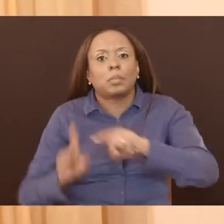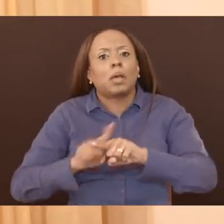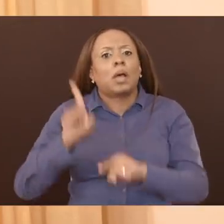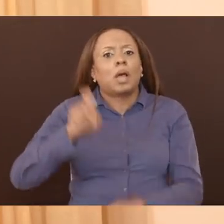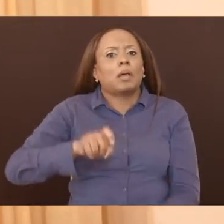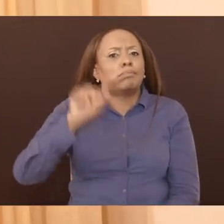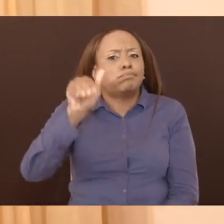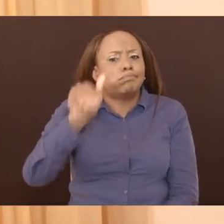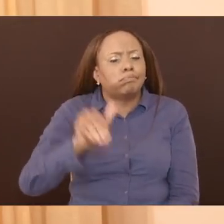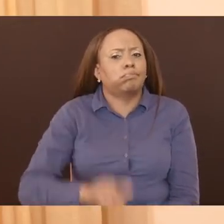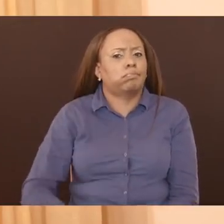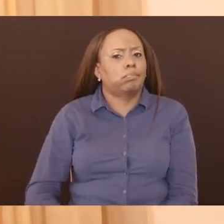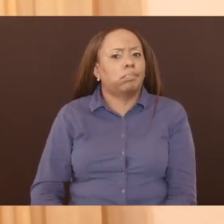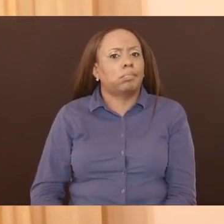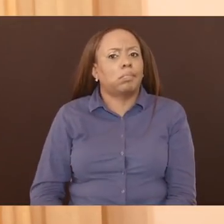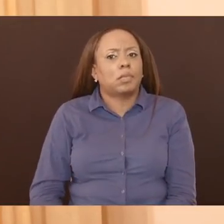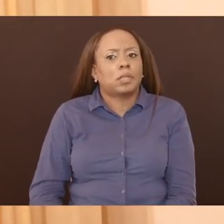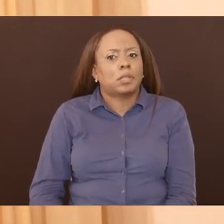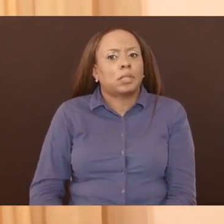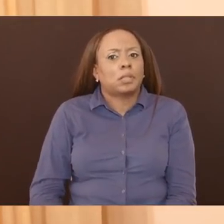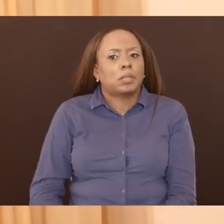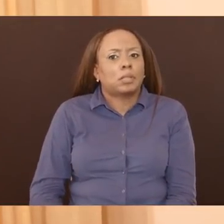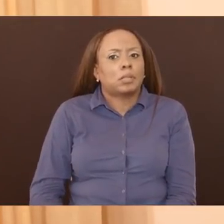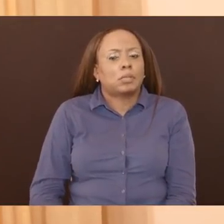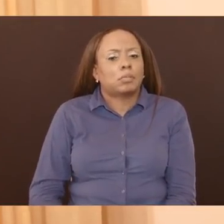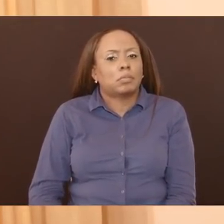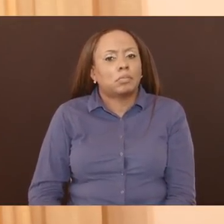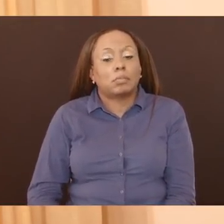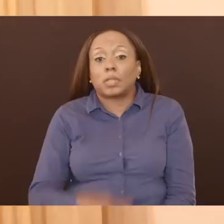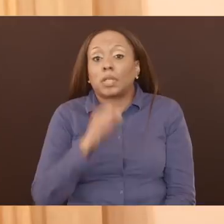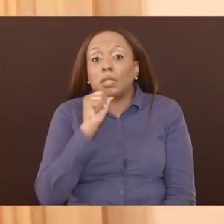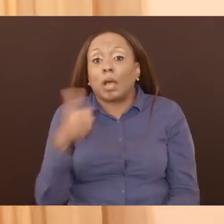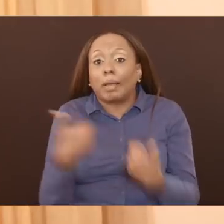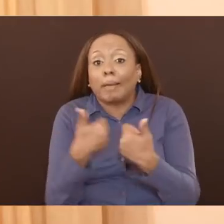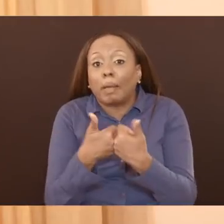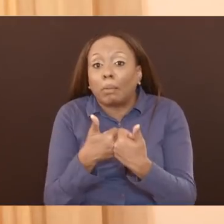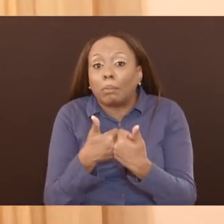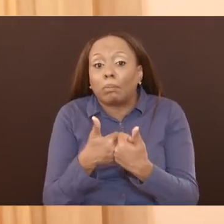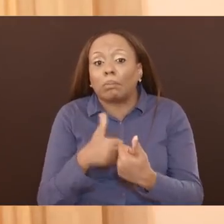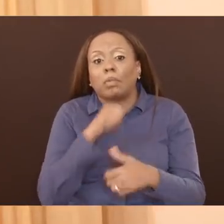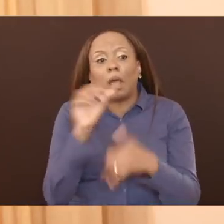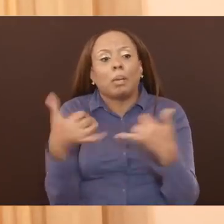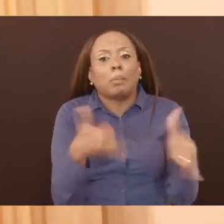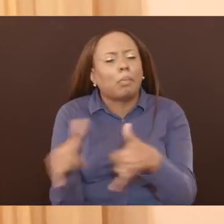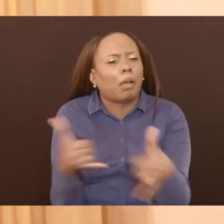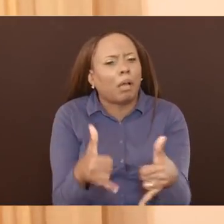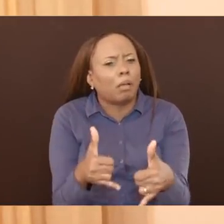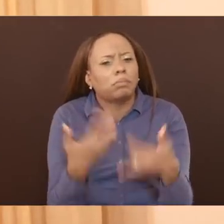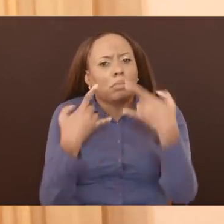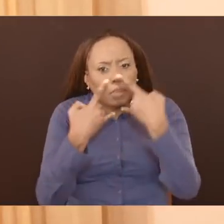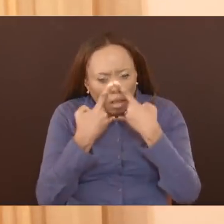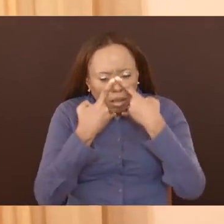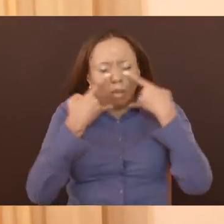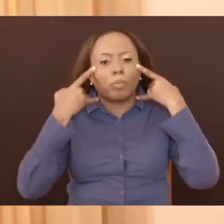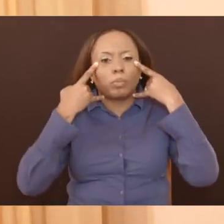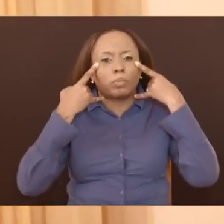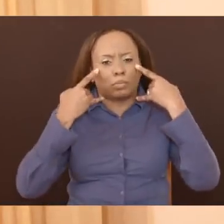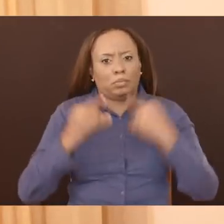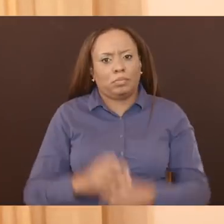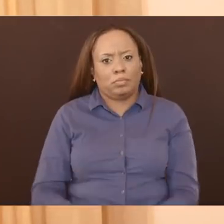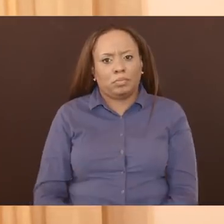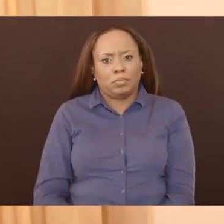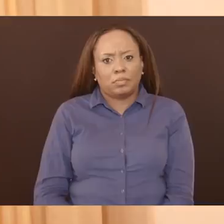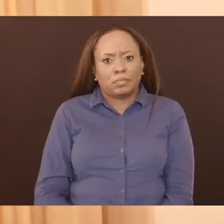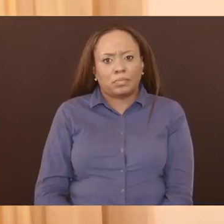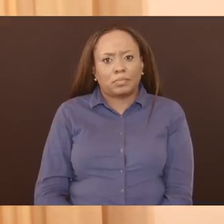to persons that this is nothing to play with, especially with the Delta variant. Similarly, my friends, we have